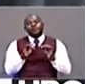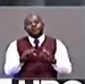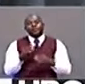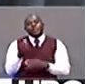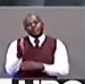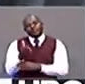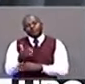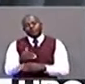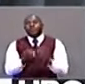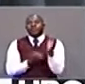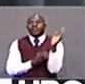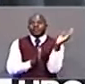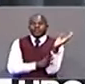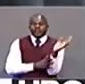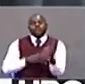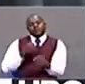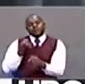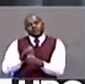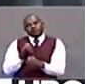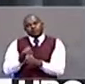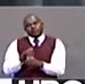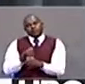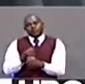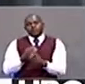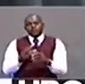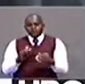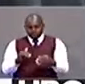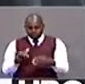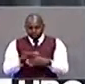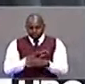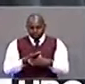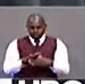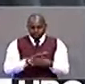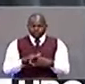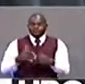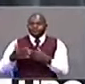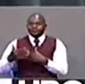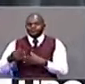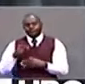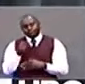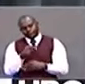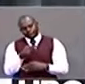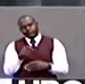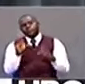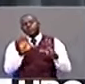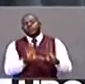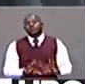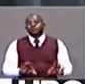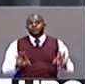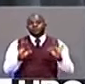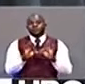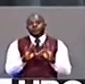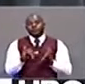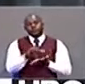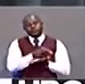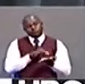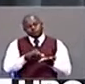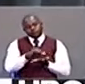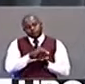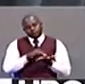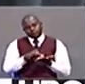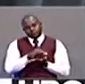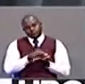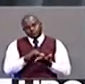of Energy, working, you know, working with trade and industry, work on that important Hoima International Industrial